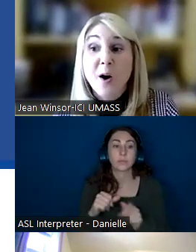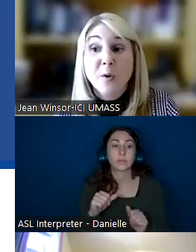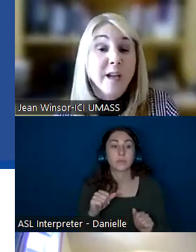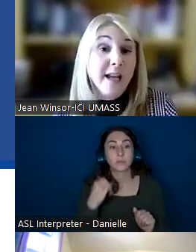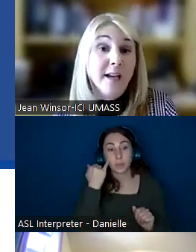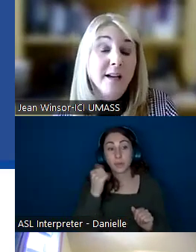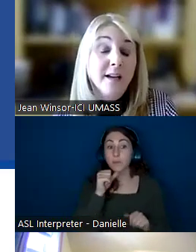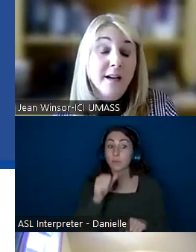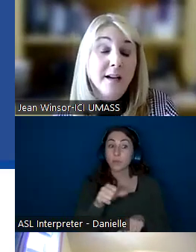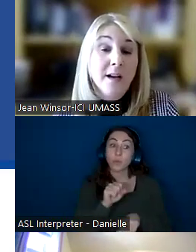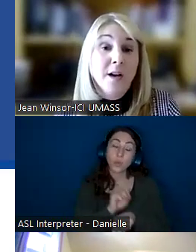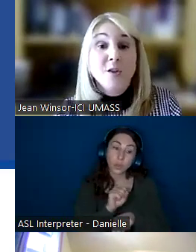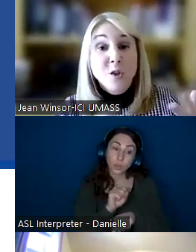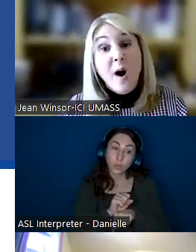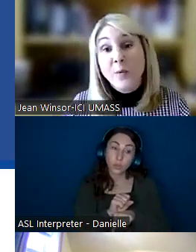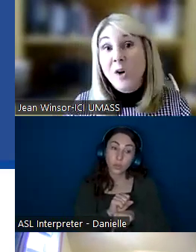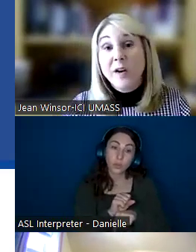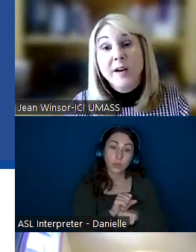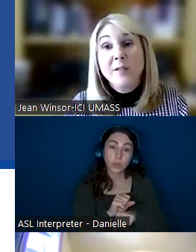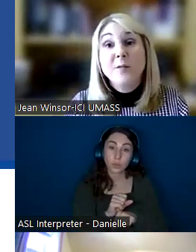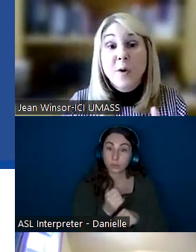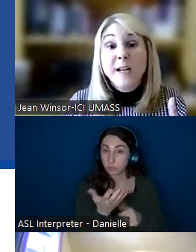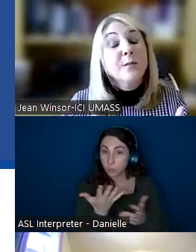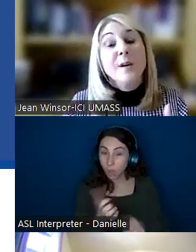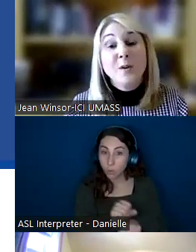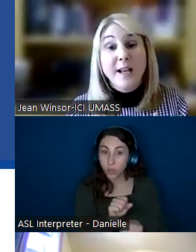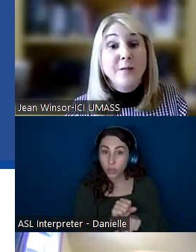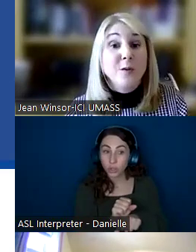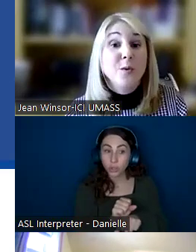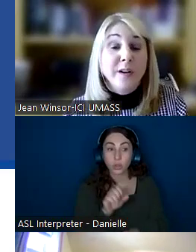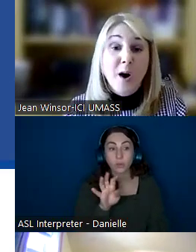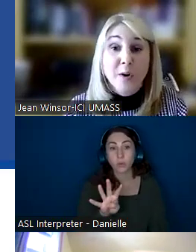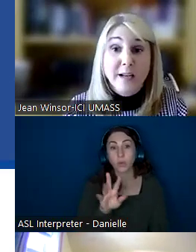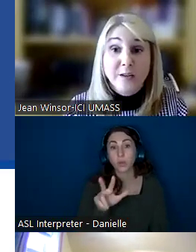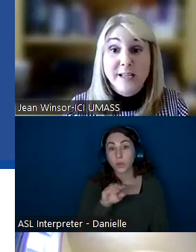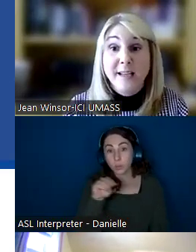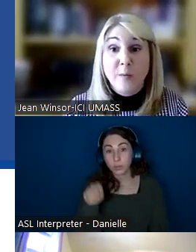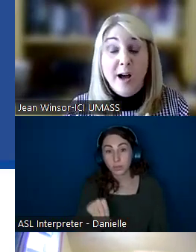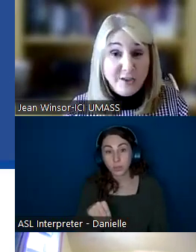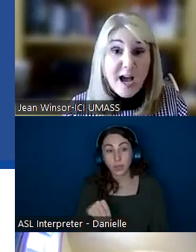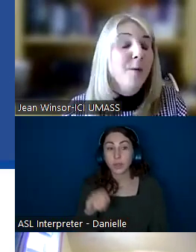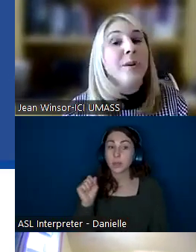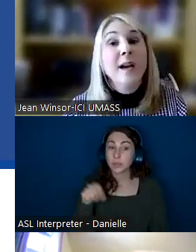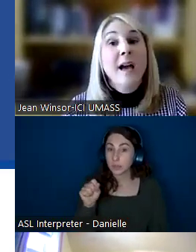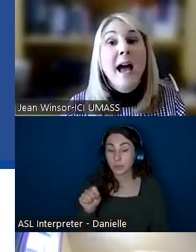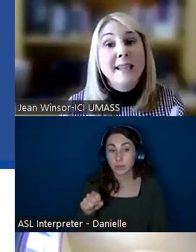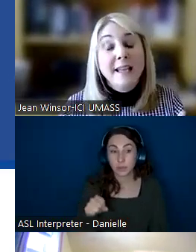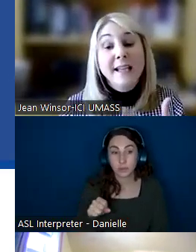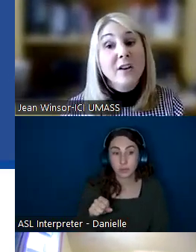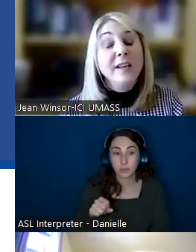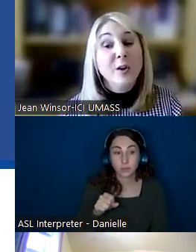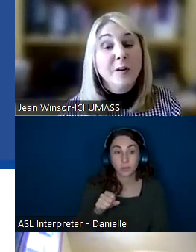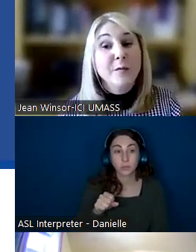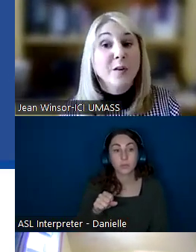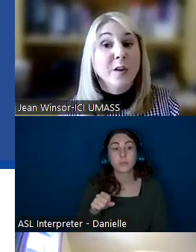you're not working, do you want to work? 43% of those who are not working are saying they want a job. And then they